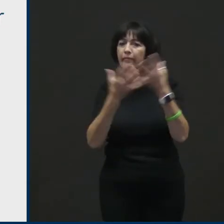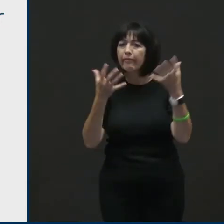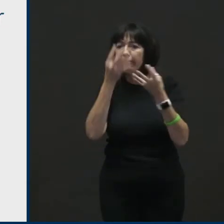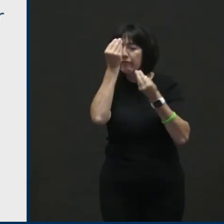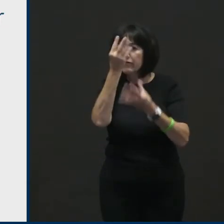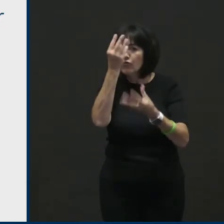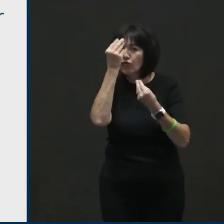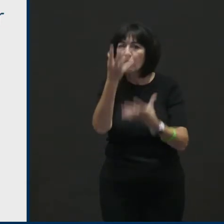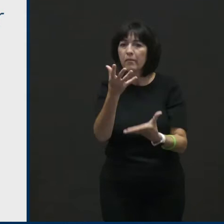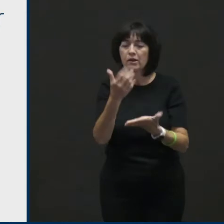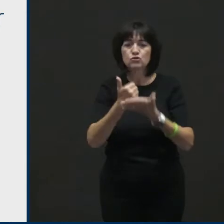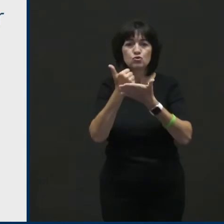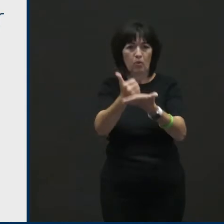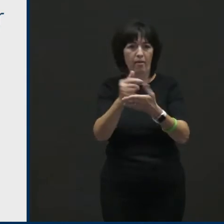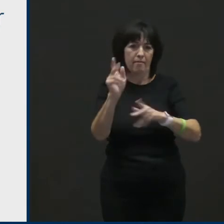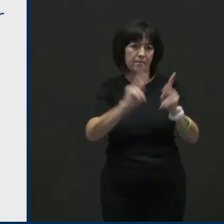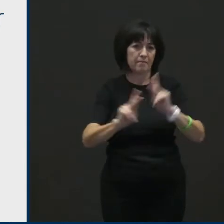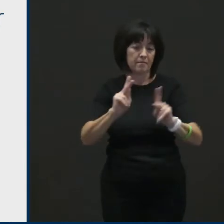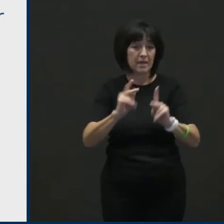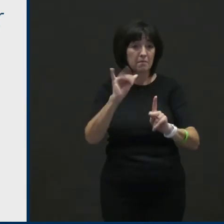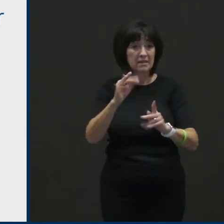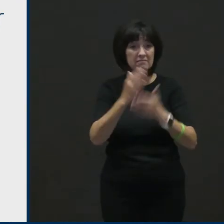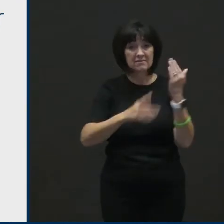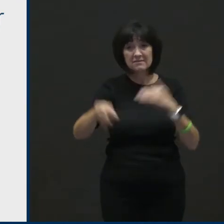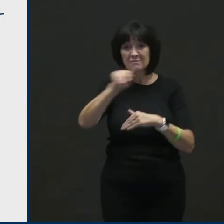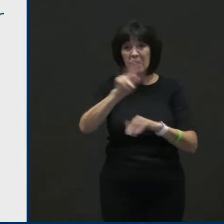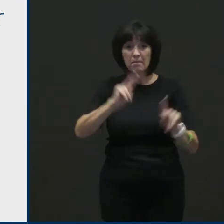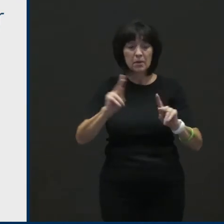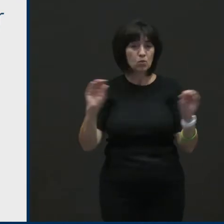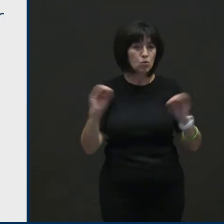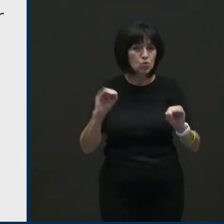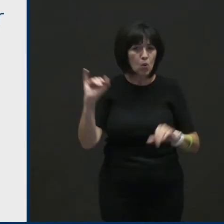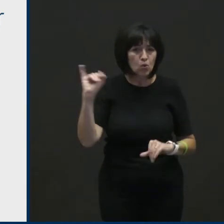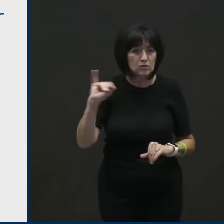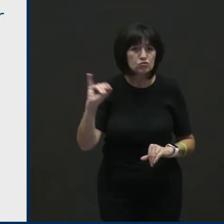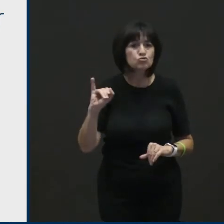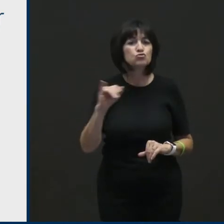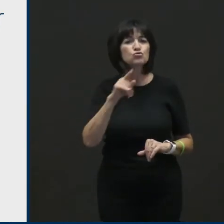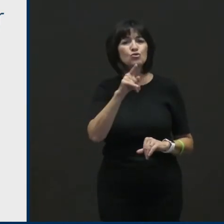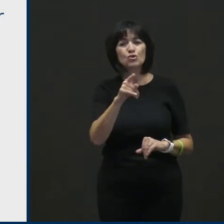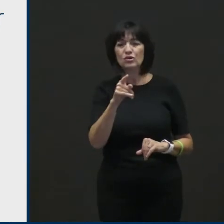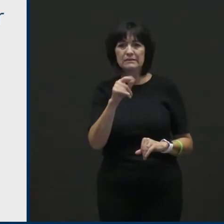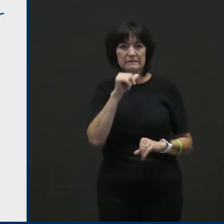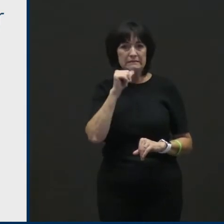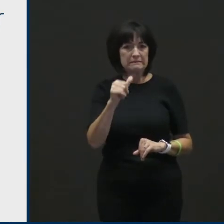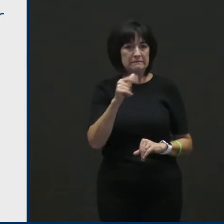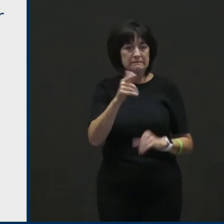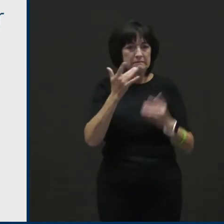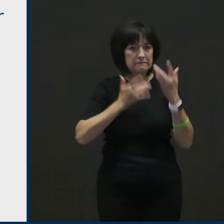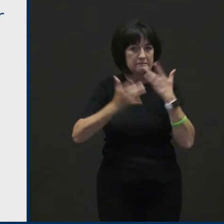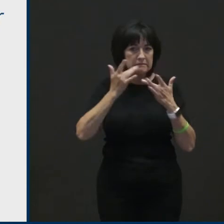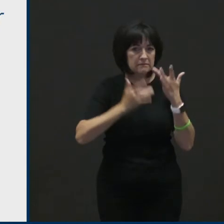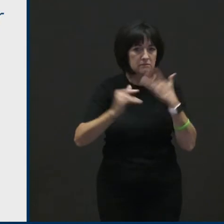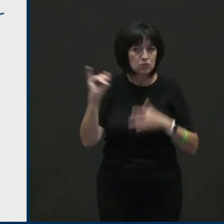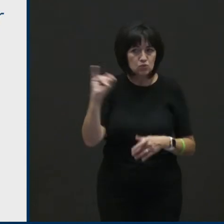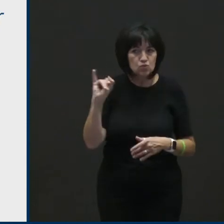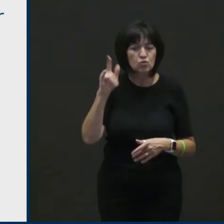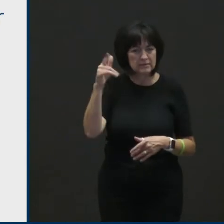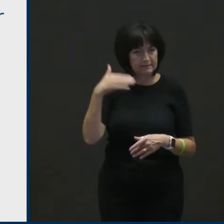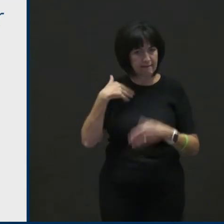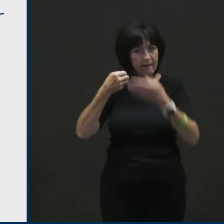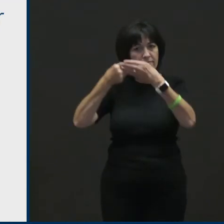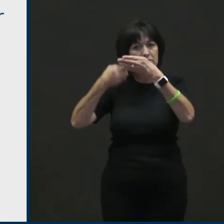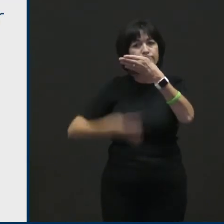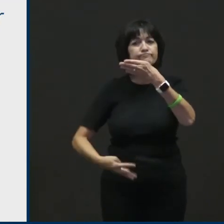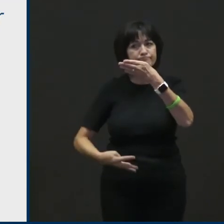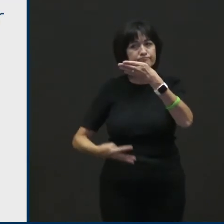are uninsured or underinsured, there's great information at HealthyDelaware.org about the services